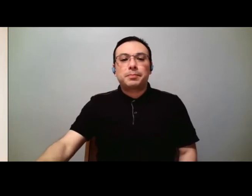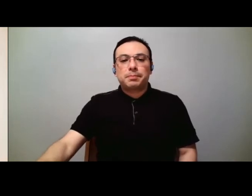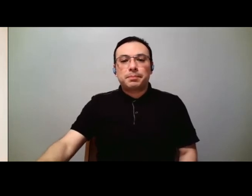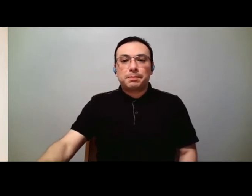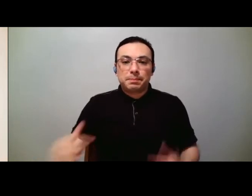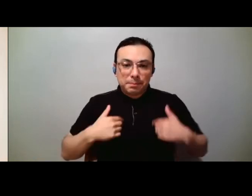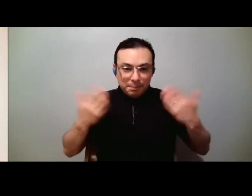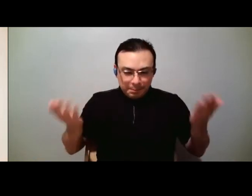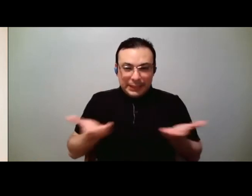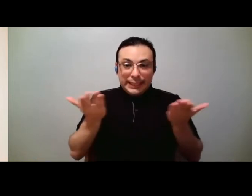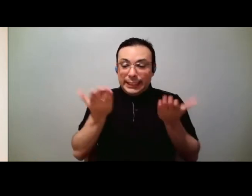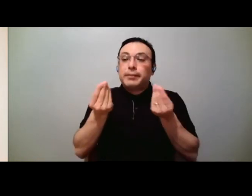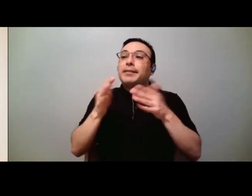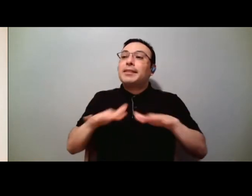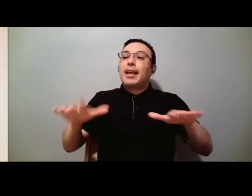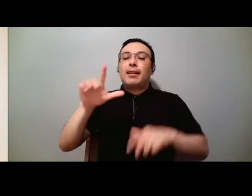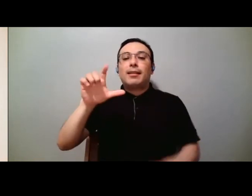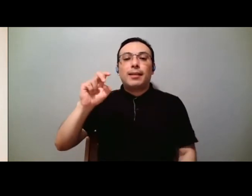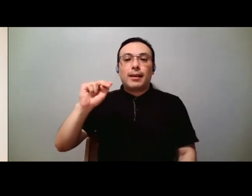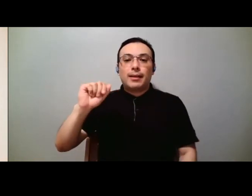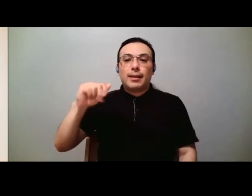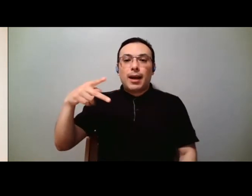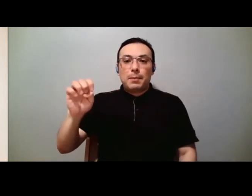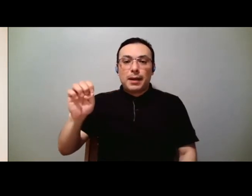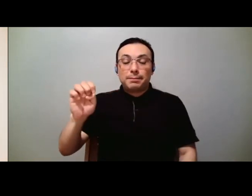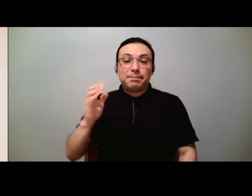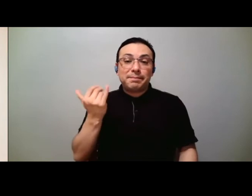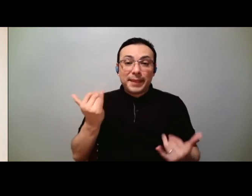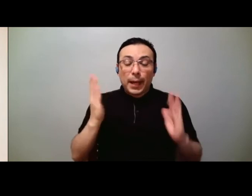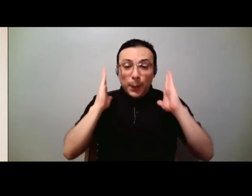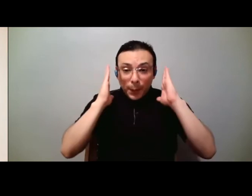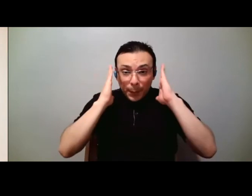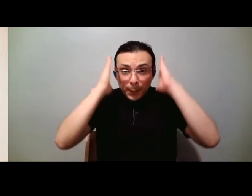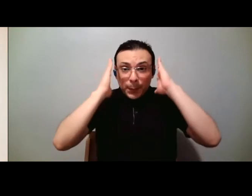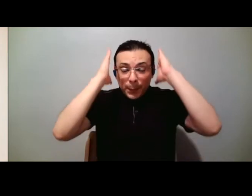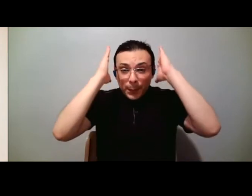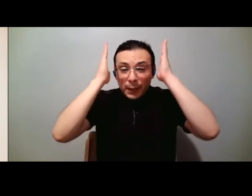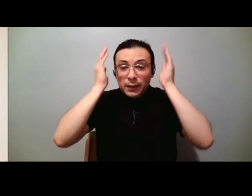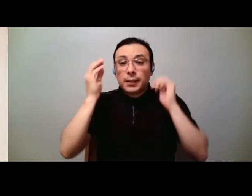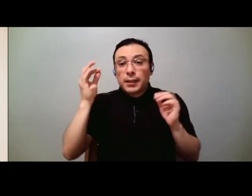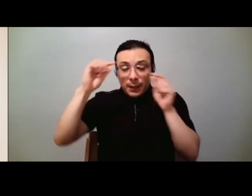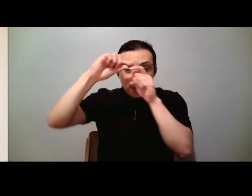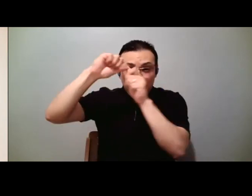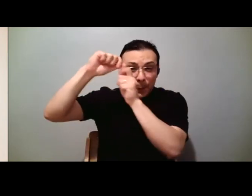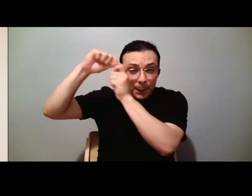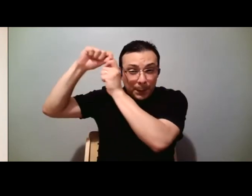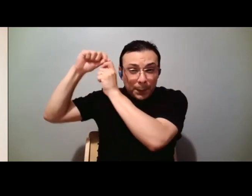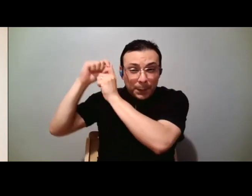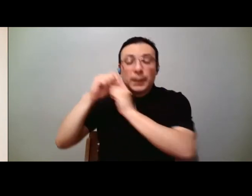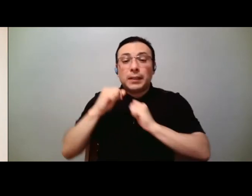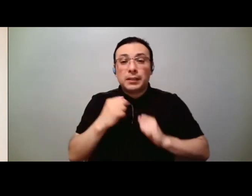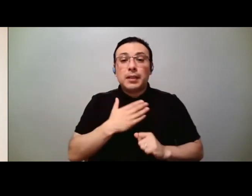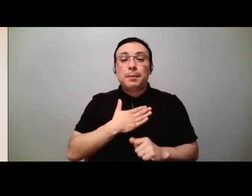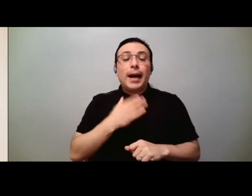territory of the Lenape. I have a high top fade that is a messy twist. My skin is the color of dark